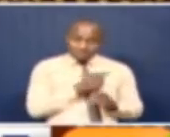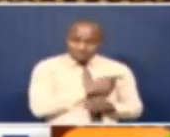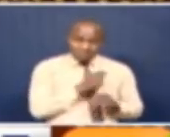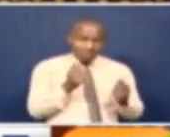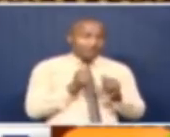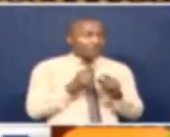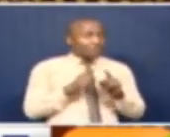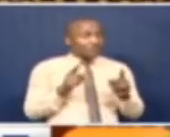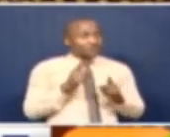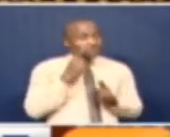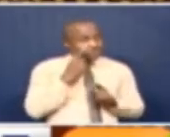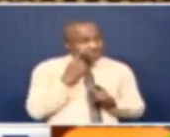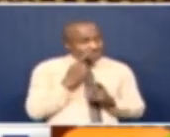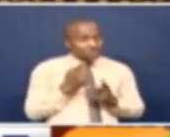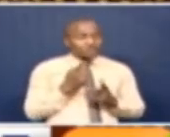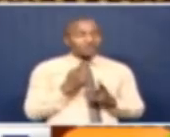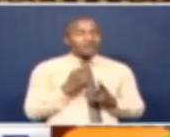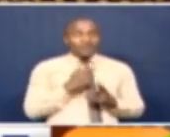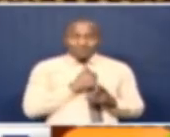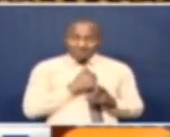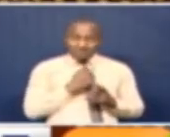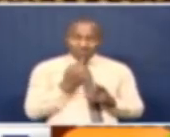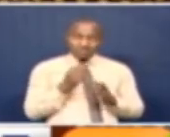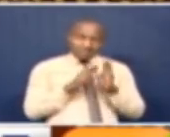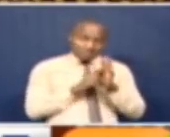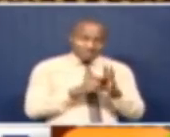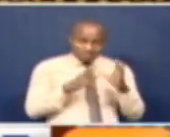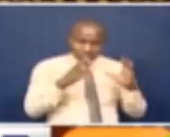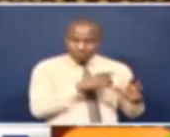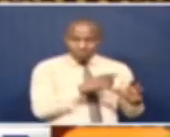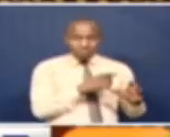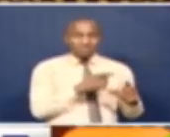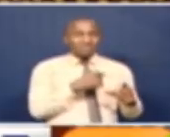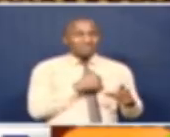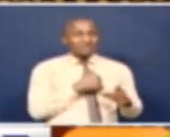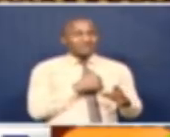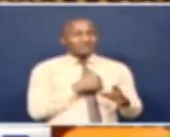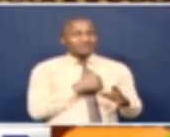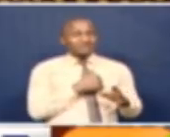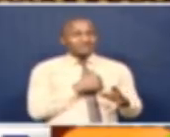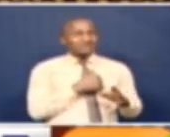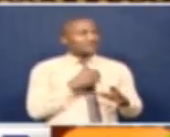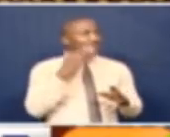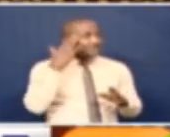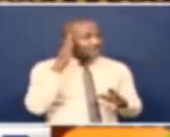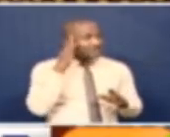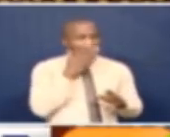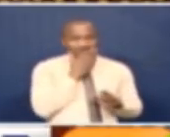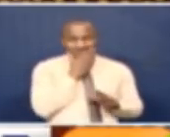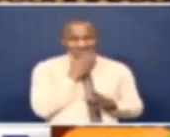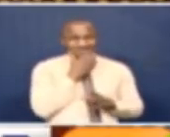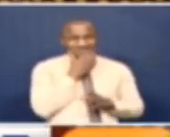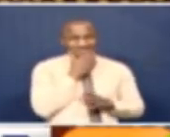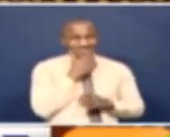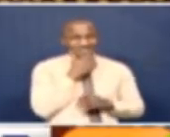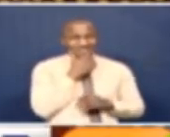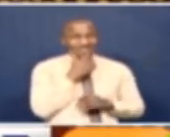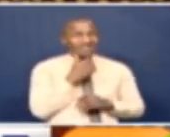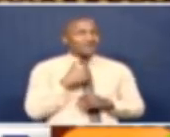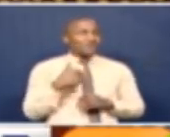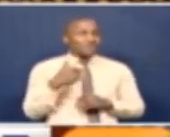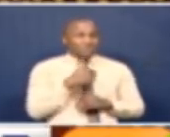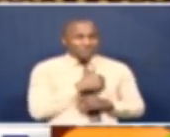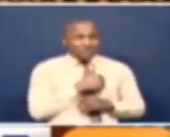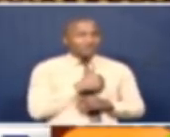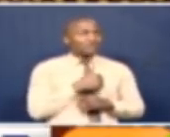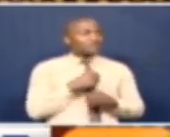that, you know, I only represent a certain fraction, then I come to realize We are doing this country a lot